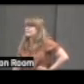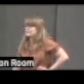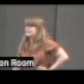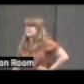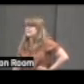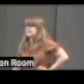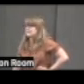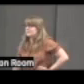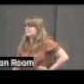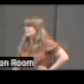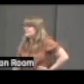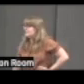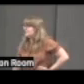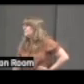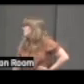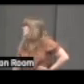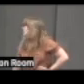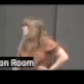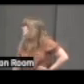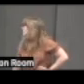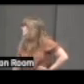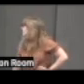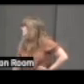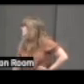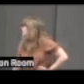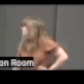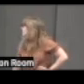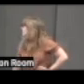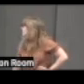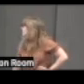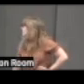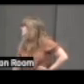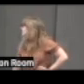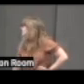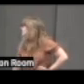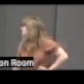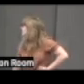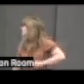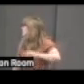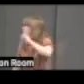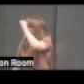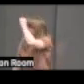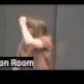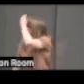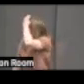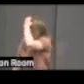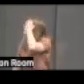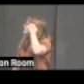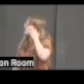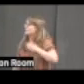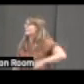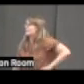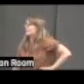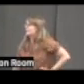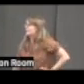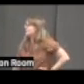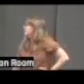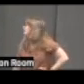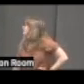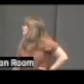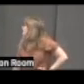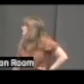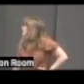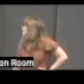largest Buddha in the world in the Sichuan district. Lots of temples. It's very close to Nepal, so it's the area that you